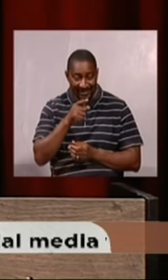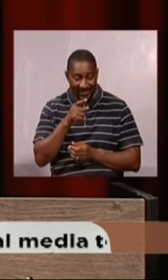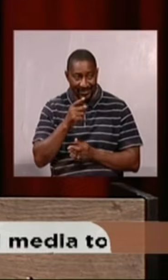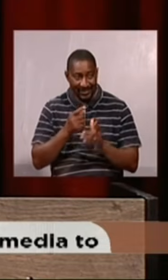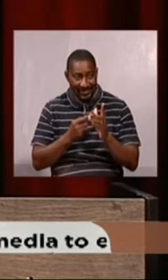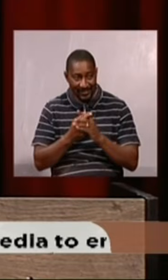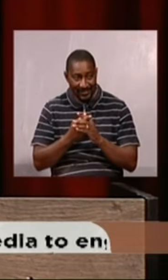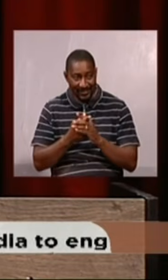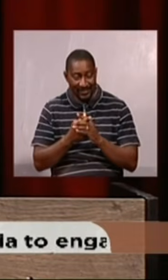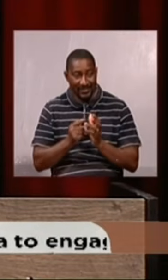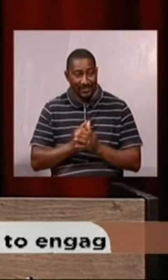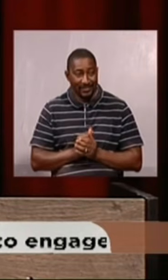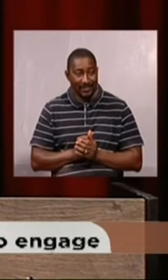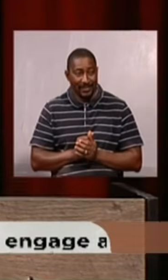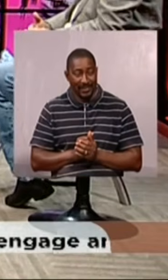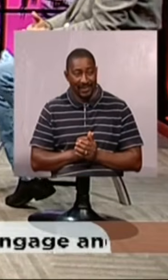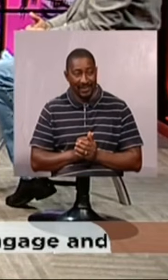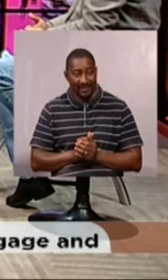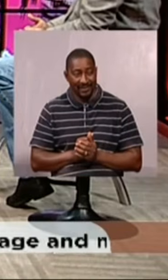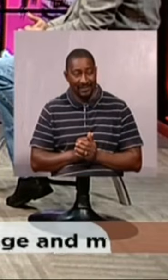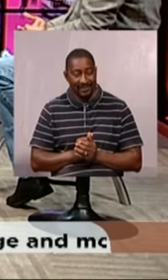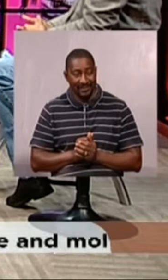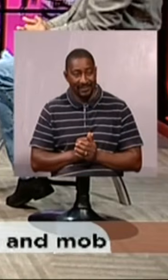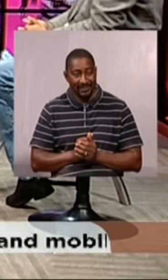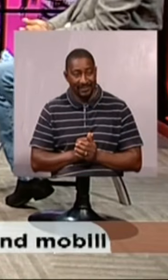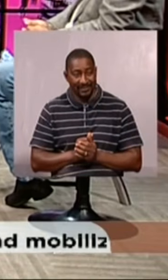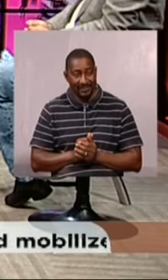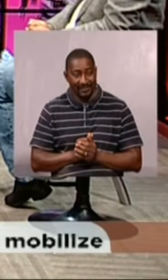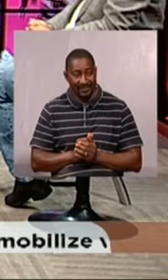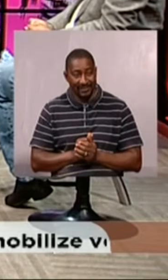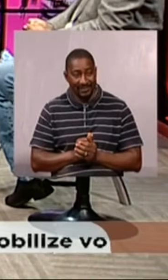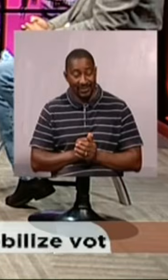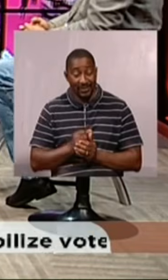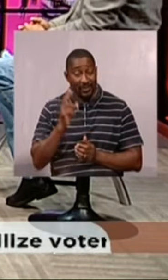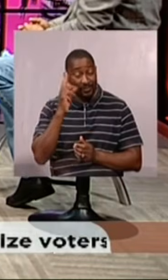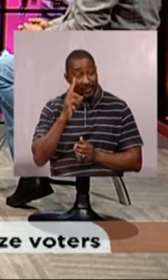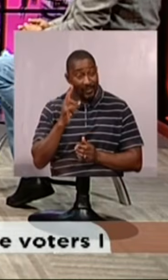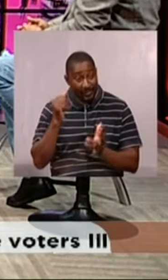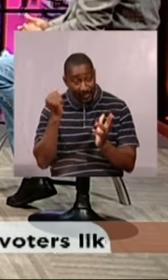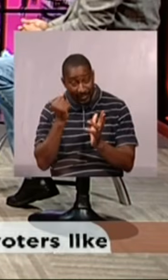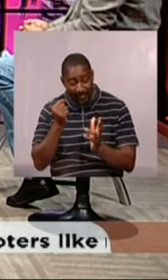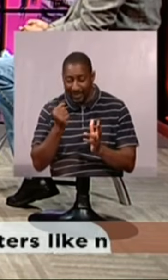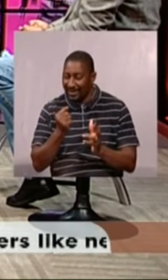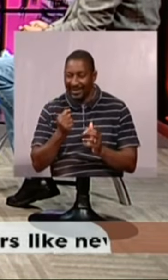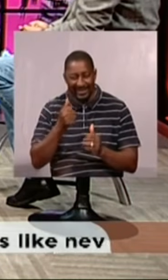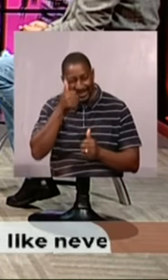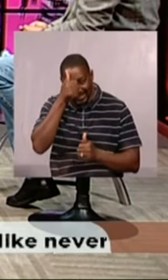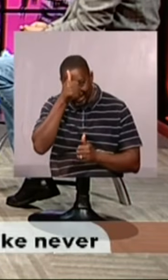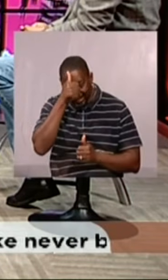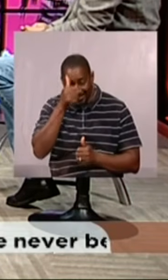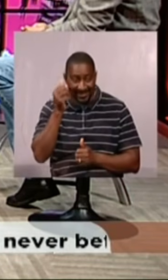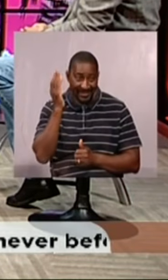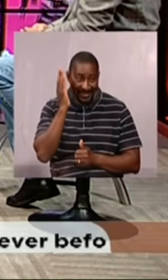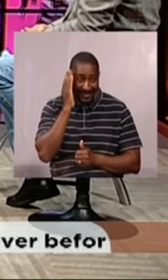Jonas, really? Can't you see it? Hackers are the smartest people in the room because they know how to hack despite 100, protection,